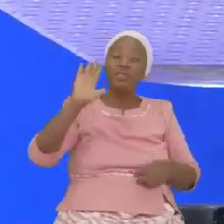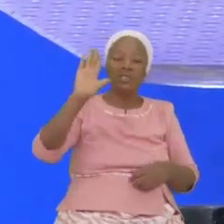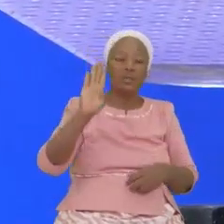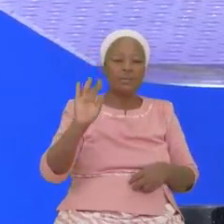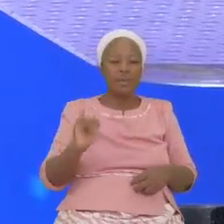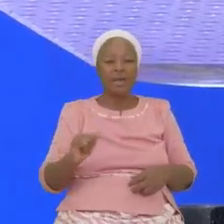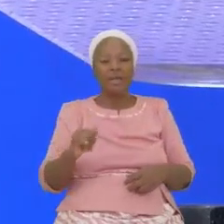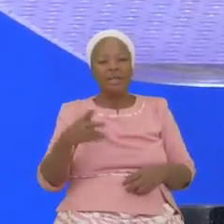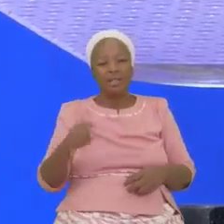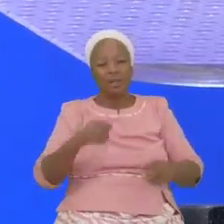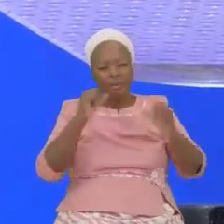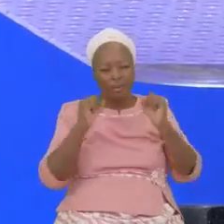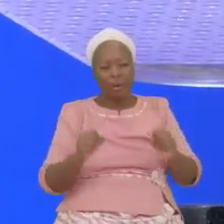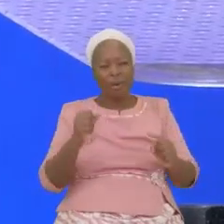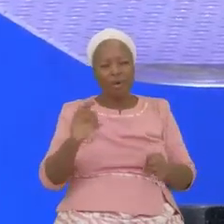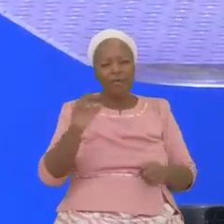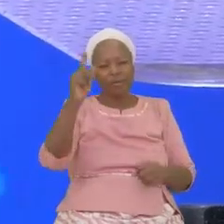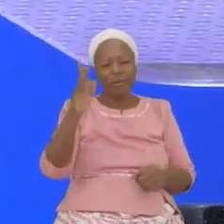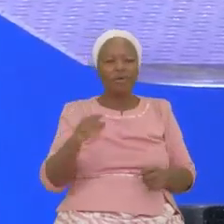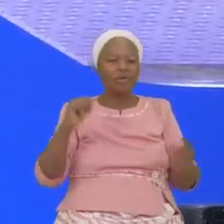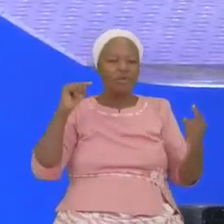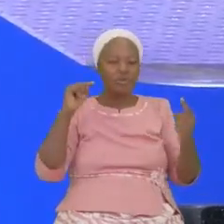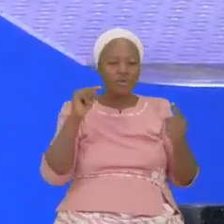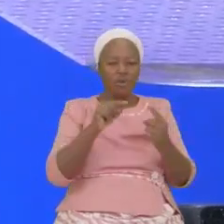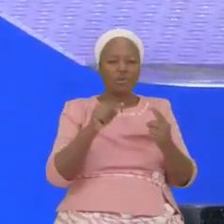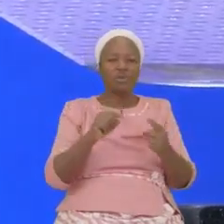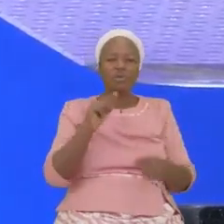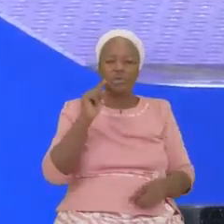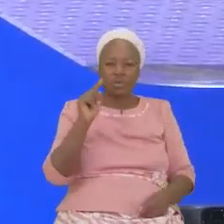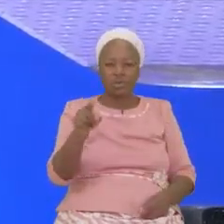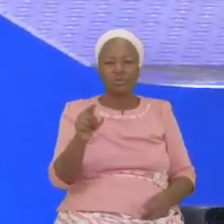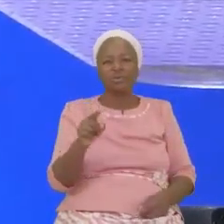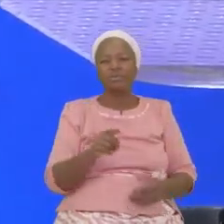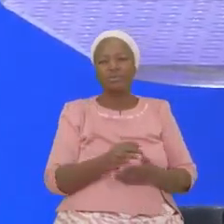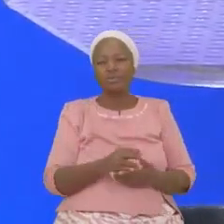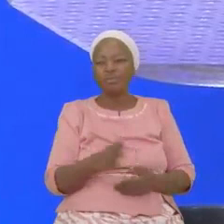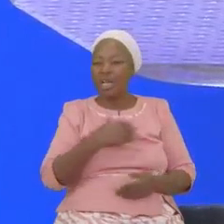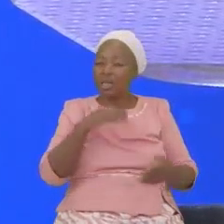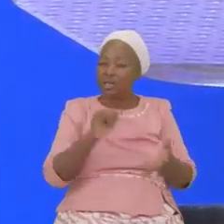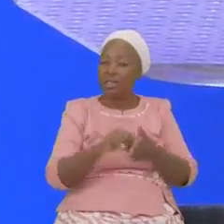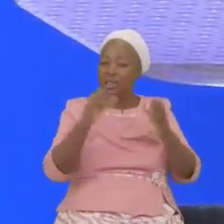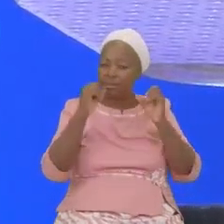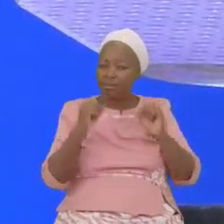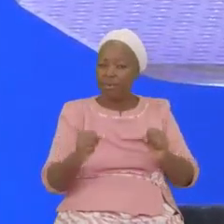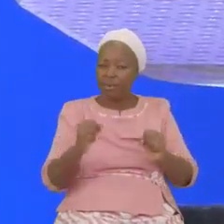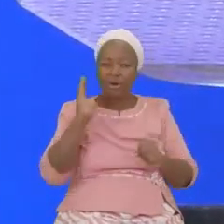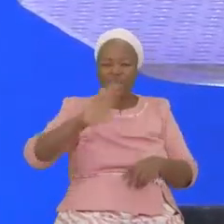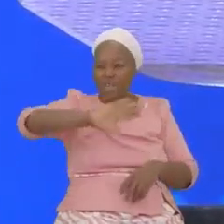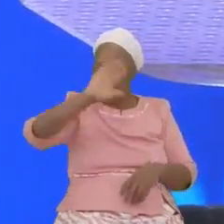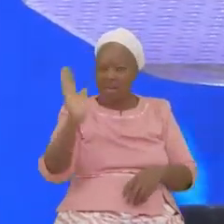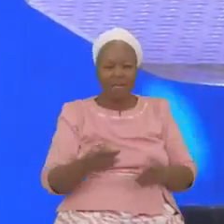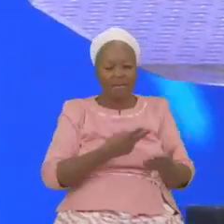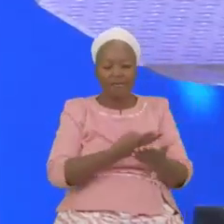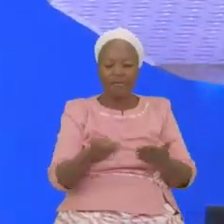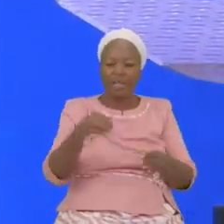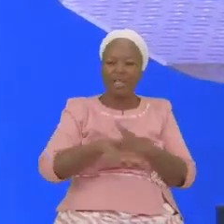him by the power of God toward you. And that power will never fail